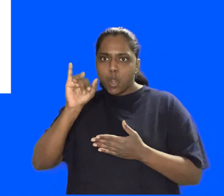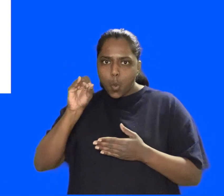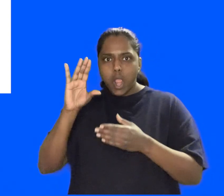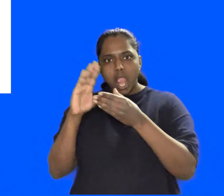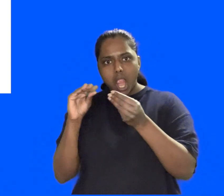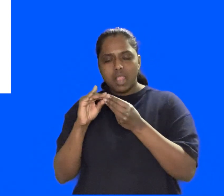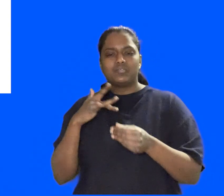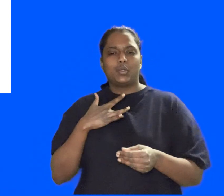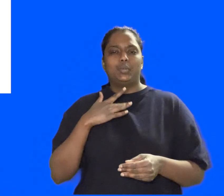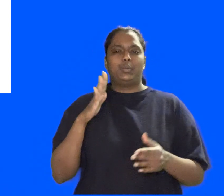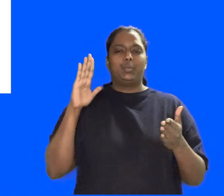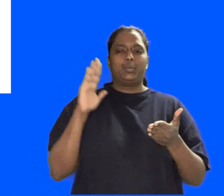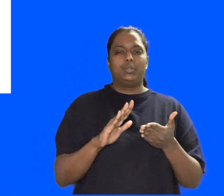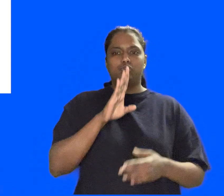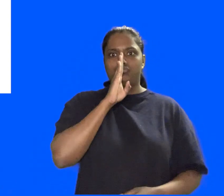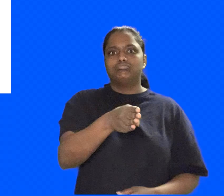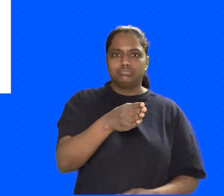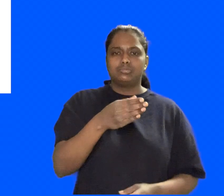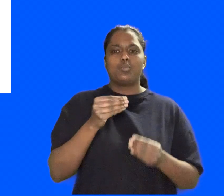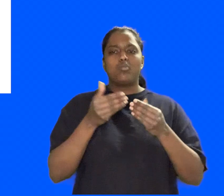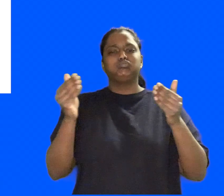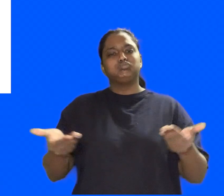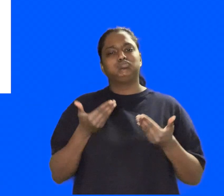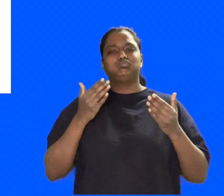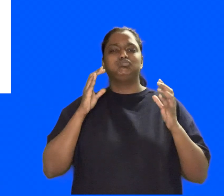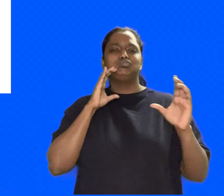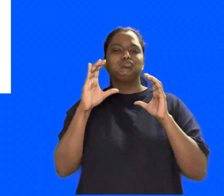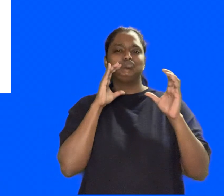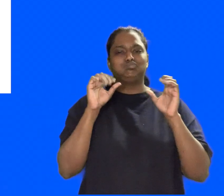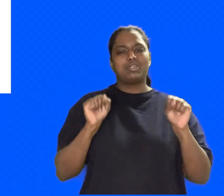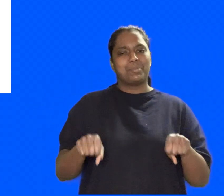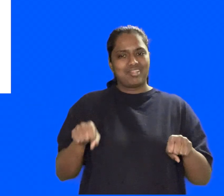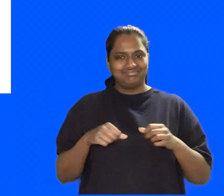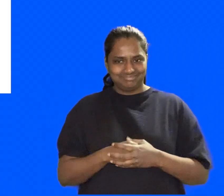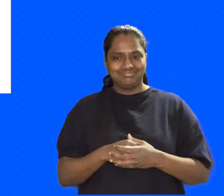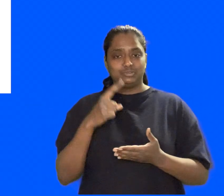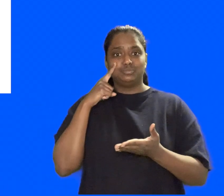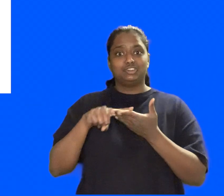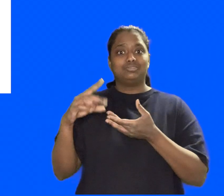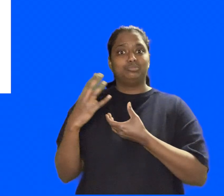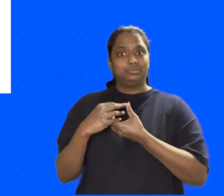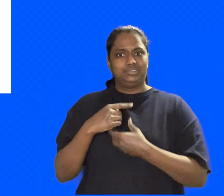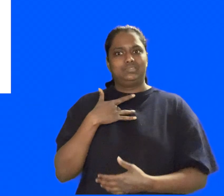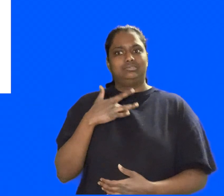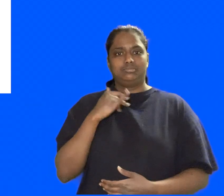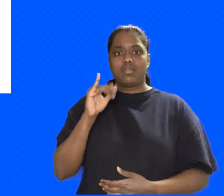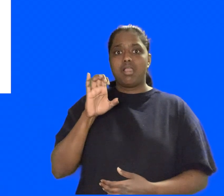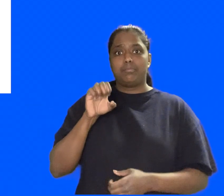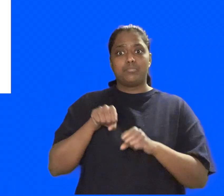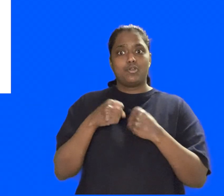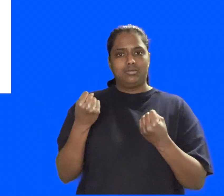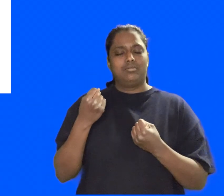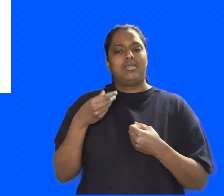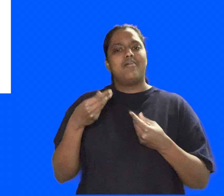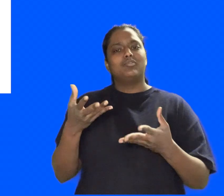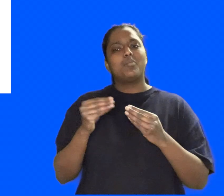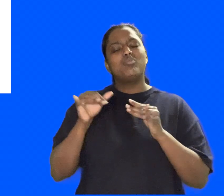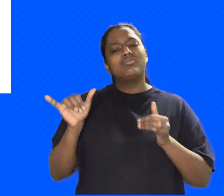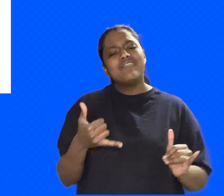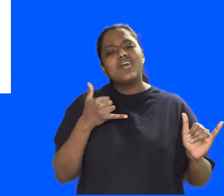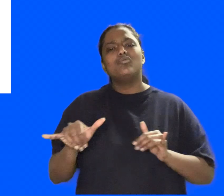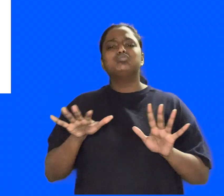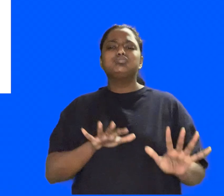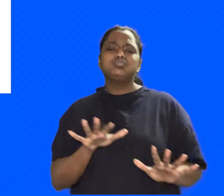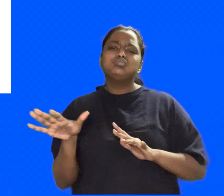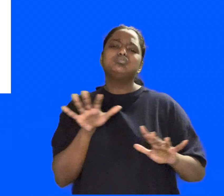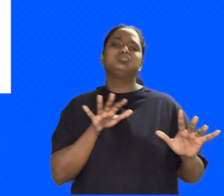casual details or talking points to respond to that you don't typically get in artist bios or statements. This reduces the feeling of cold calling and